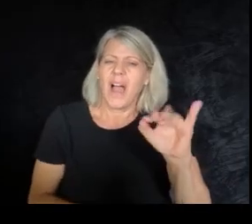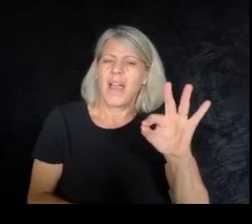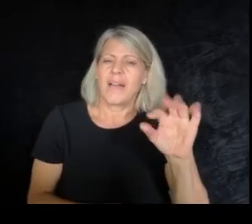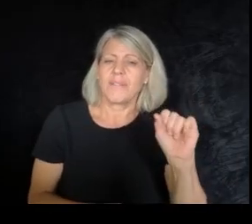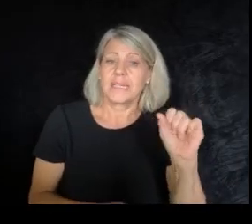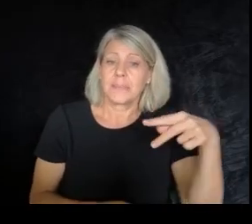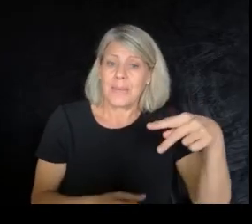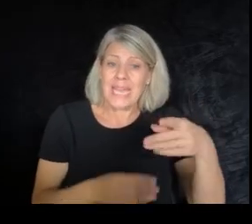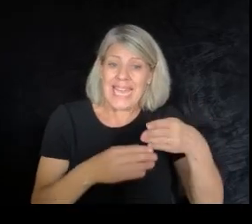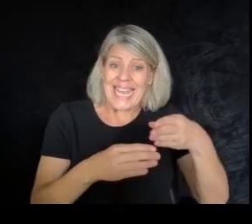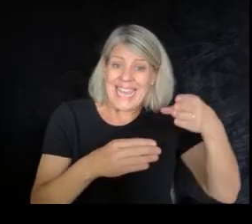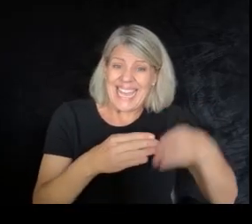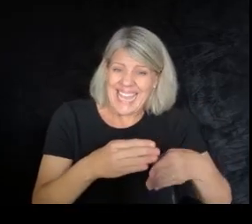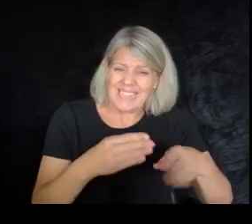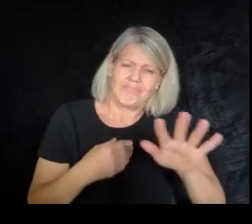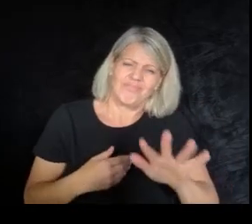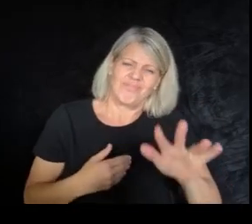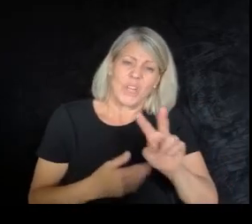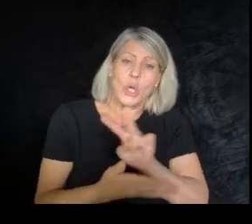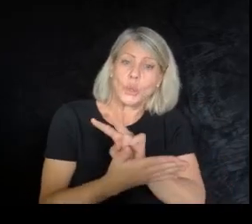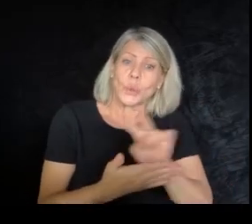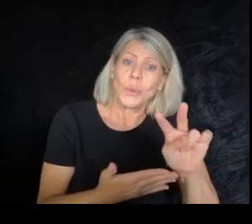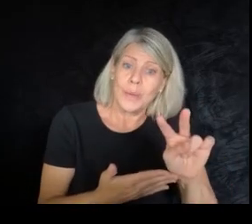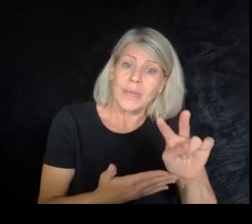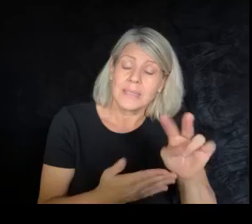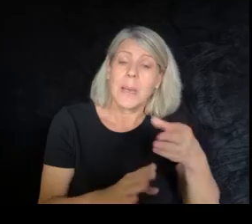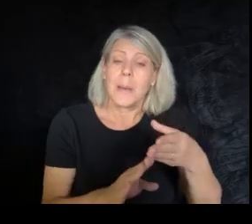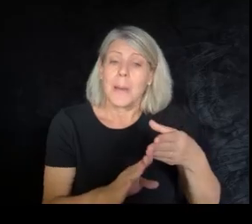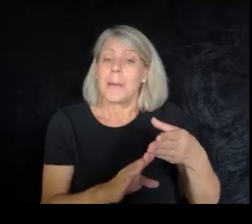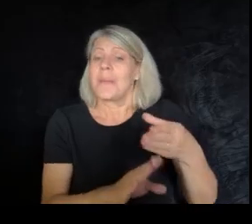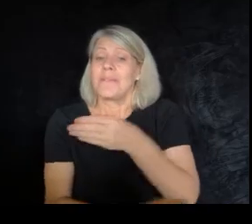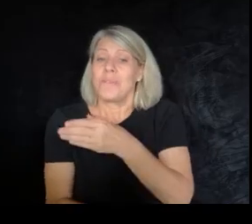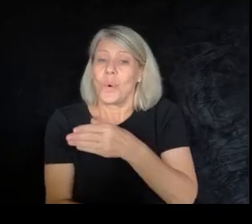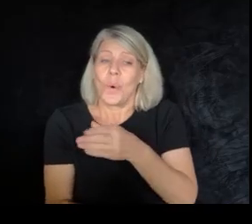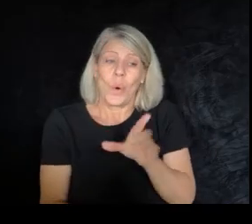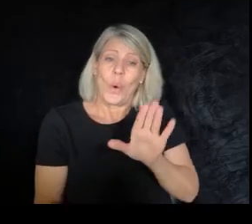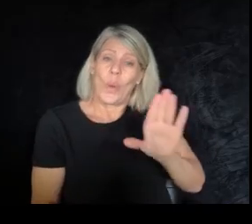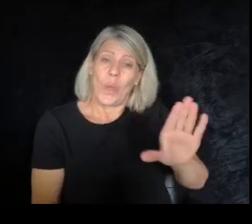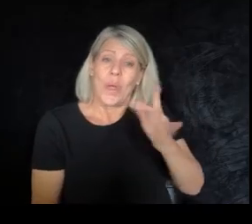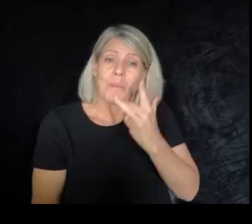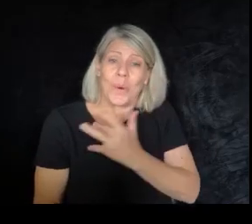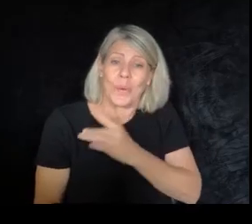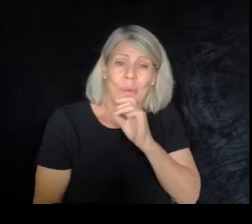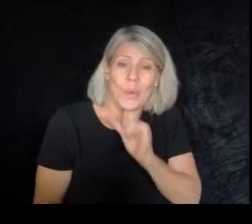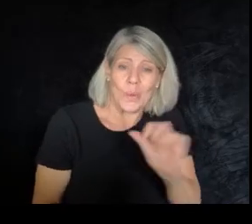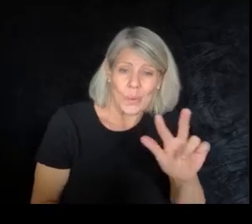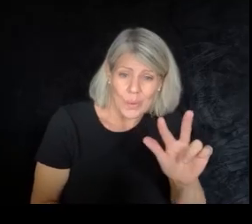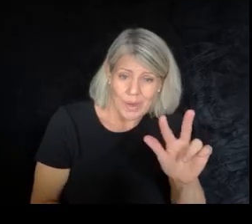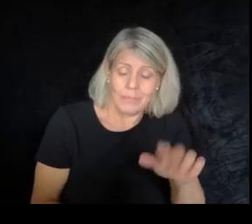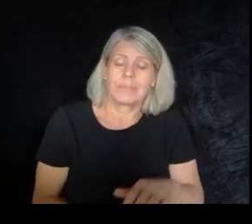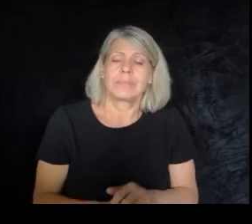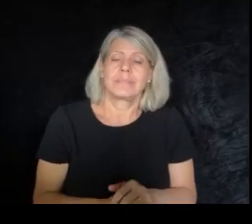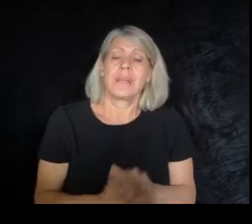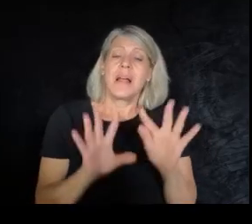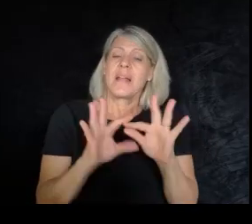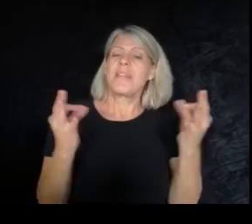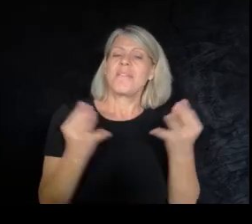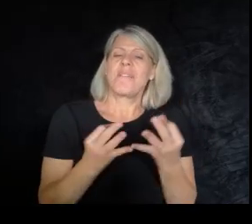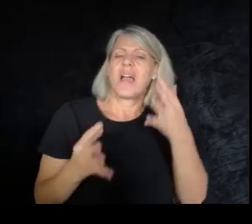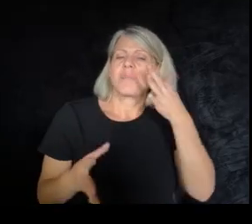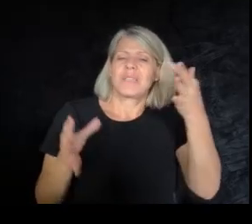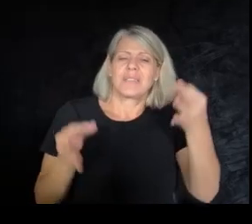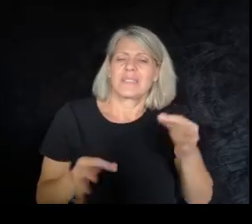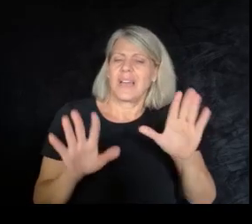IFSP ends a couple of weeks before they turn 3 and the family declines to have